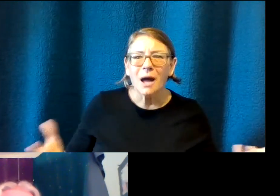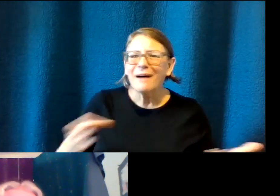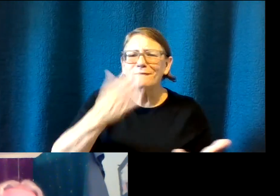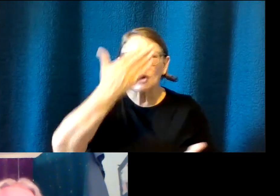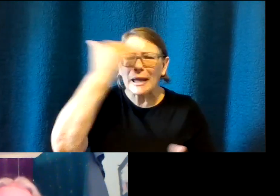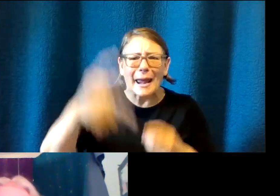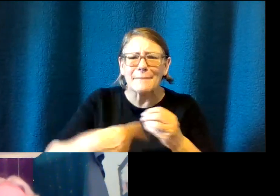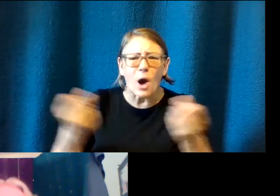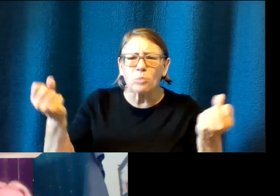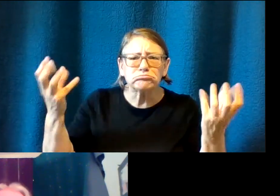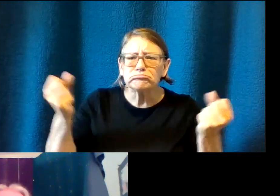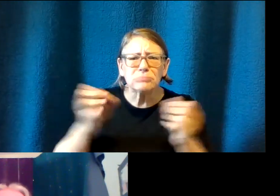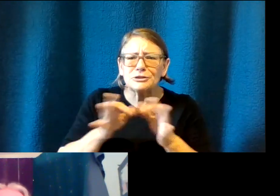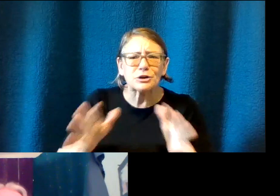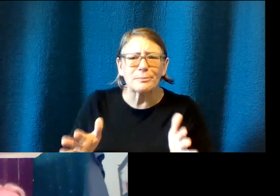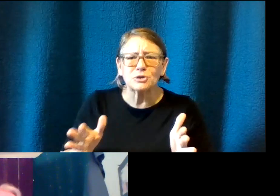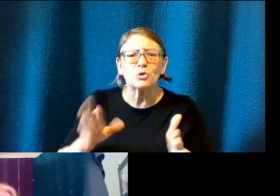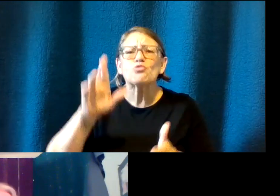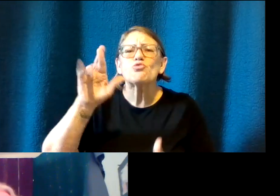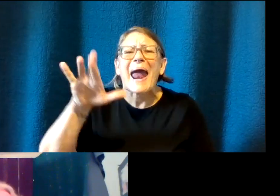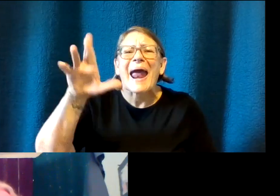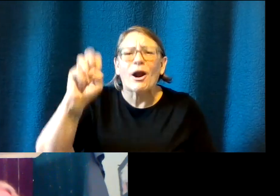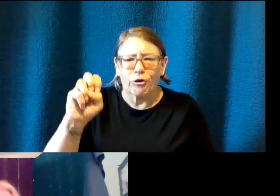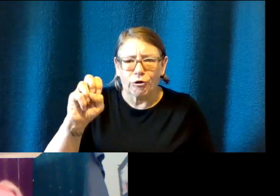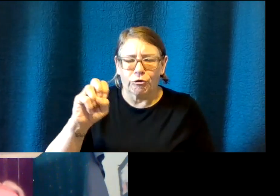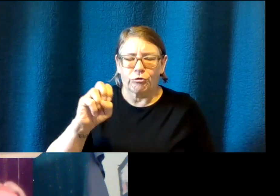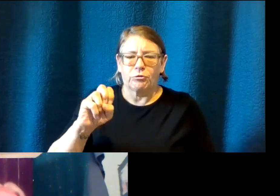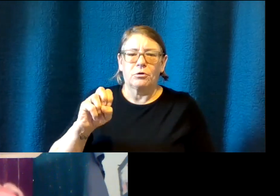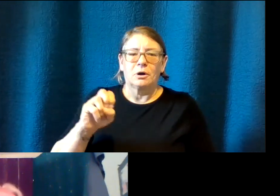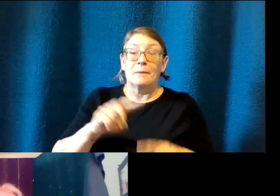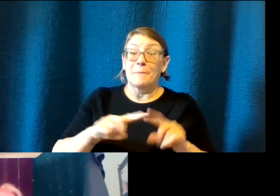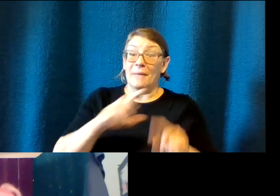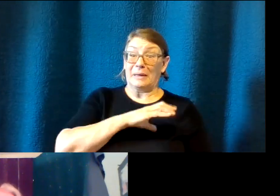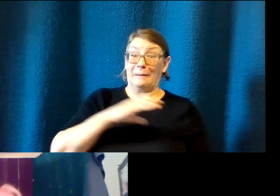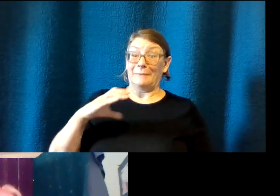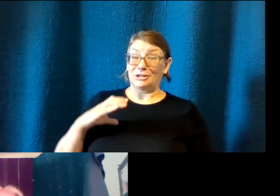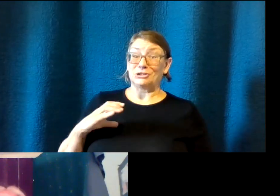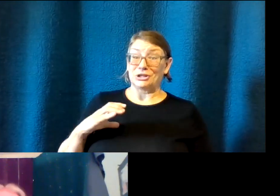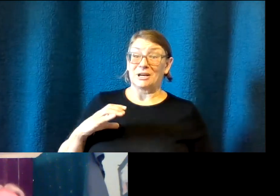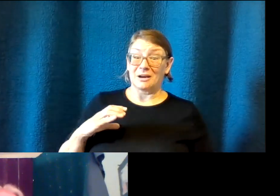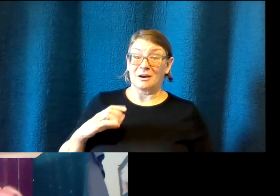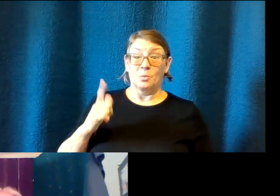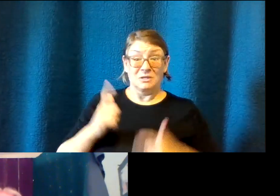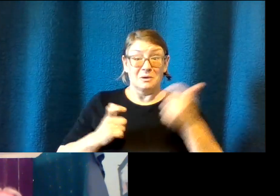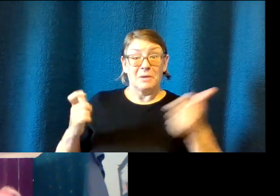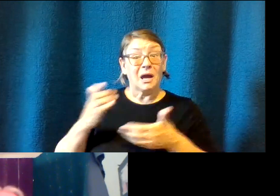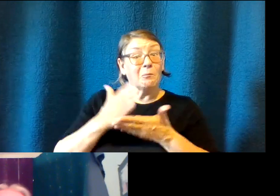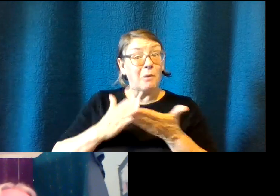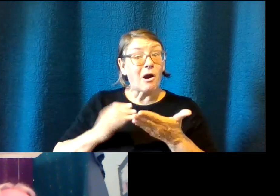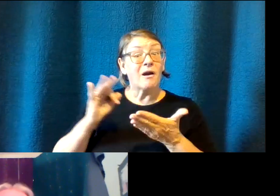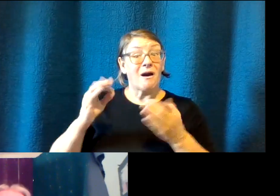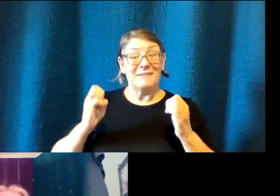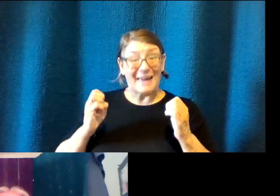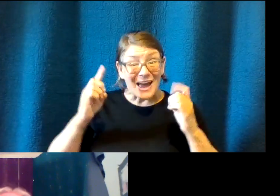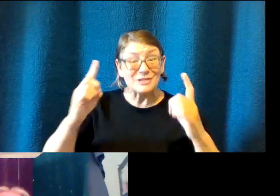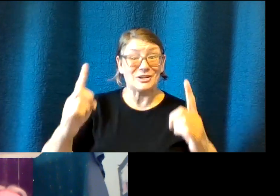They, it was rare. And there was a lot of, the commission was a big part of